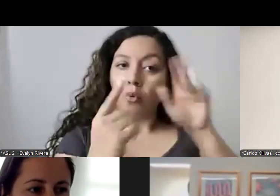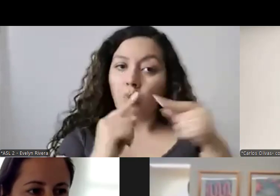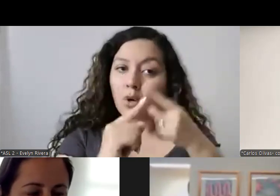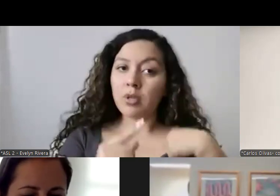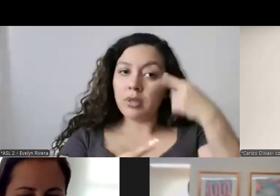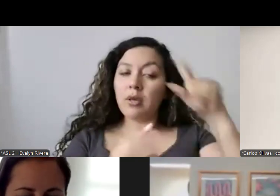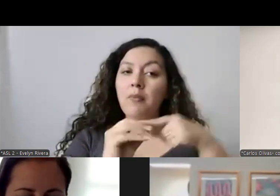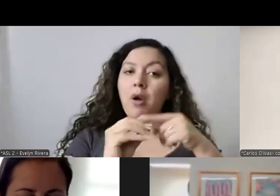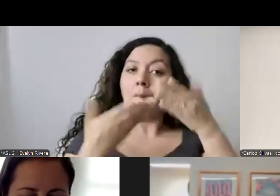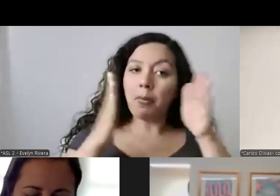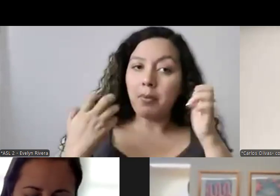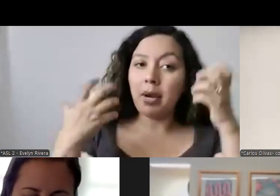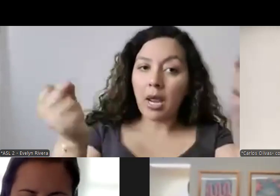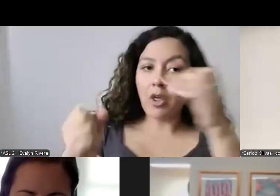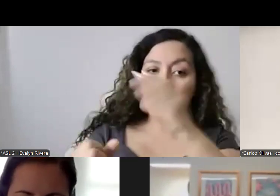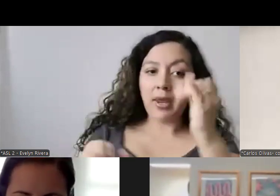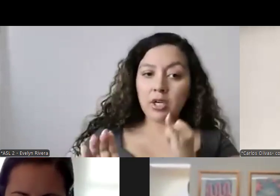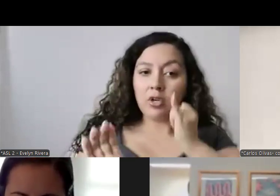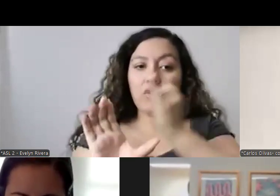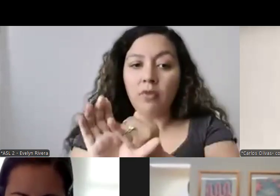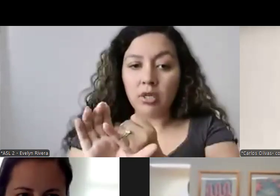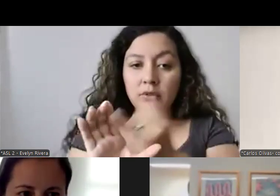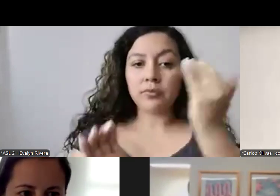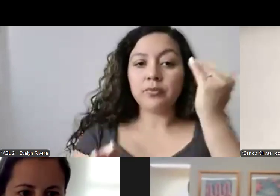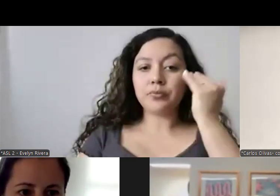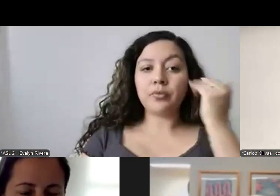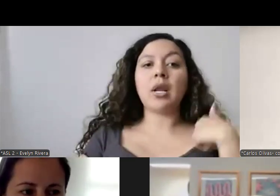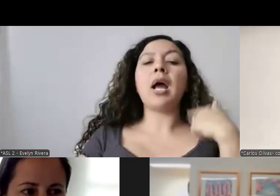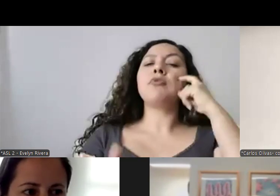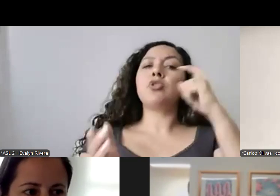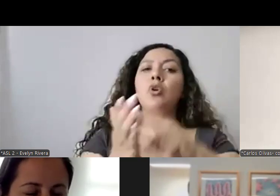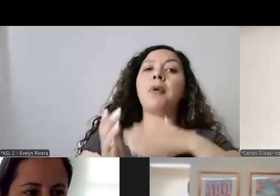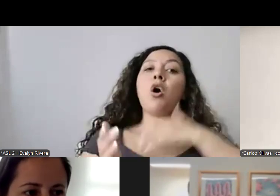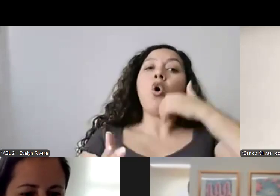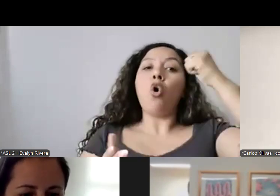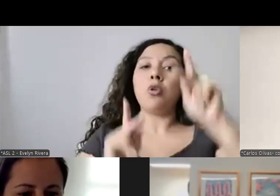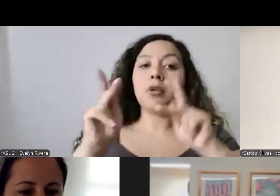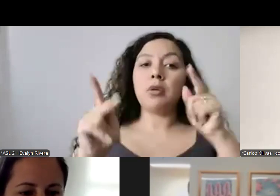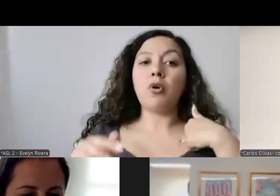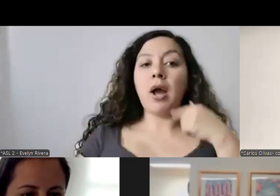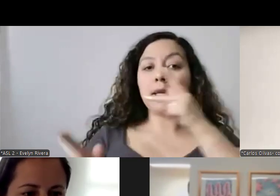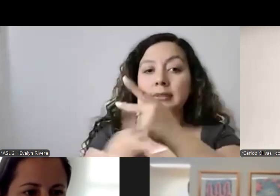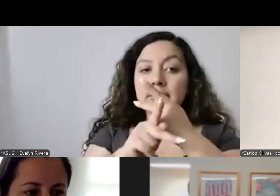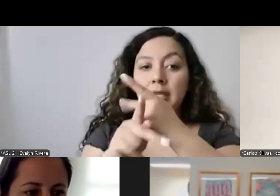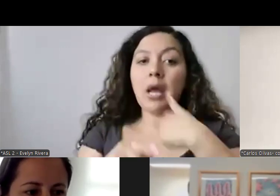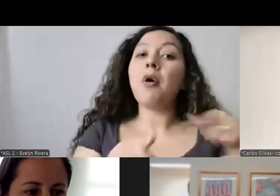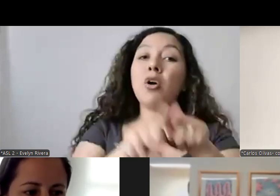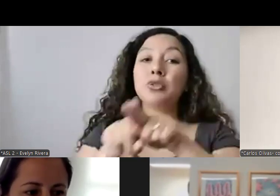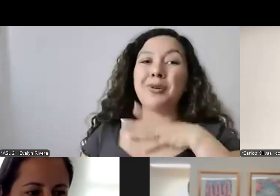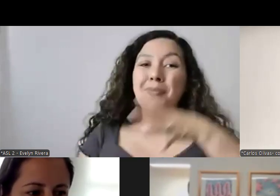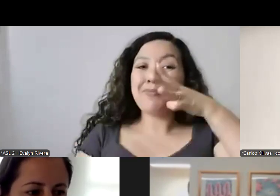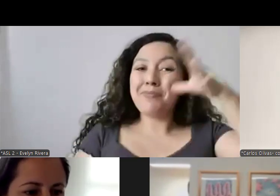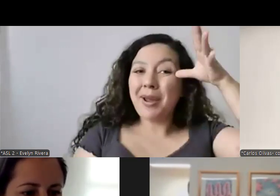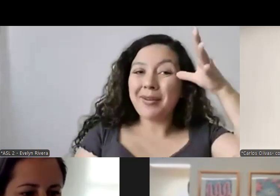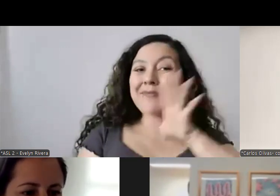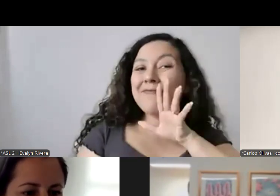I'm a geriatrician and I'm most concerned about the people and the older adults I take care of, I'm also a parent of a 5-year-old. And so I think about,